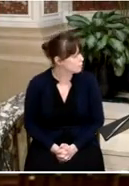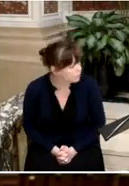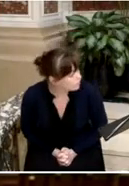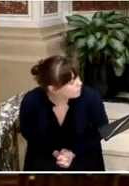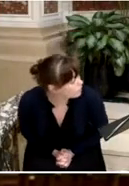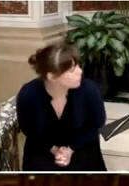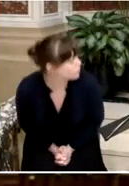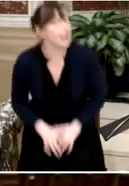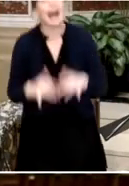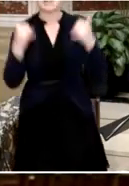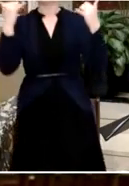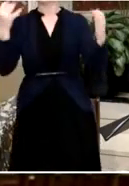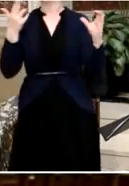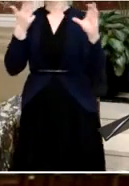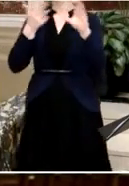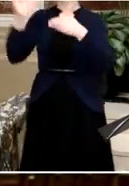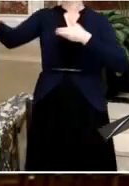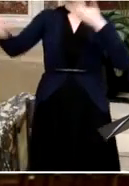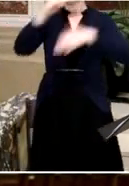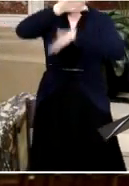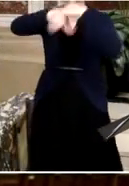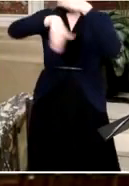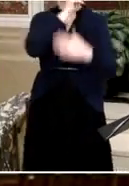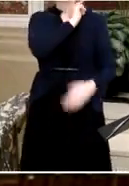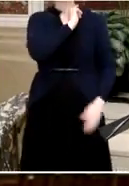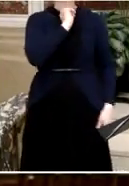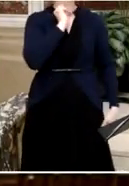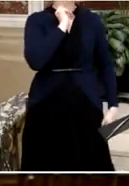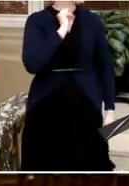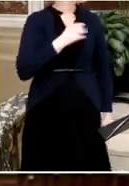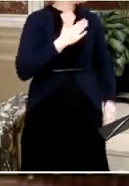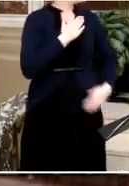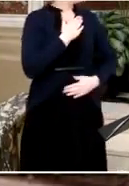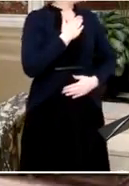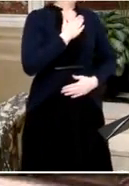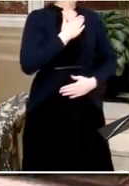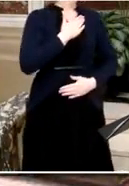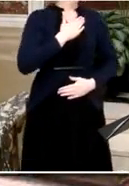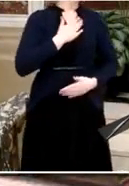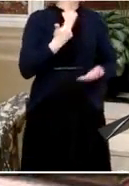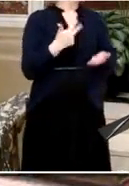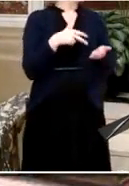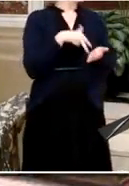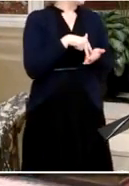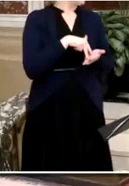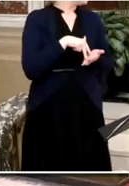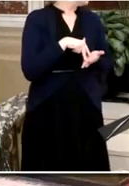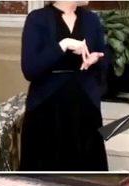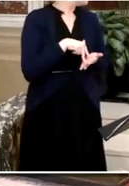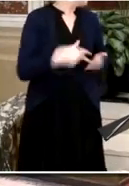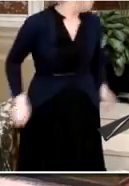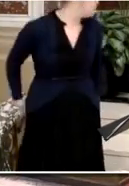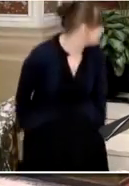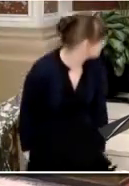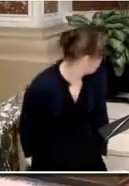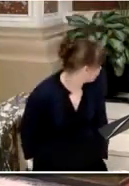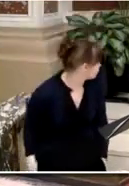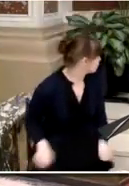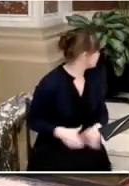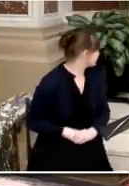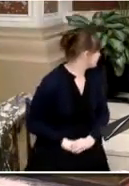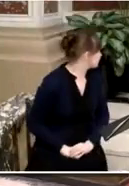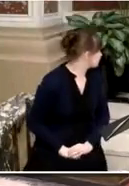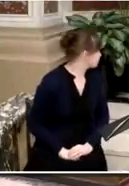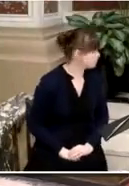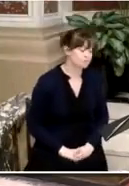I now invite all of our priests to please stand and all others to